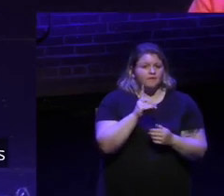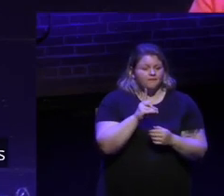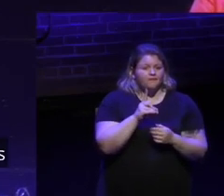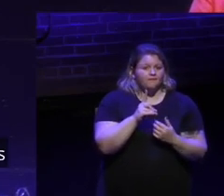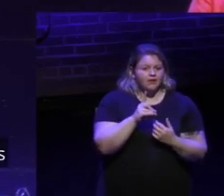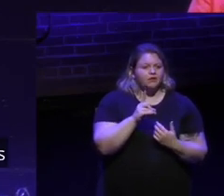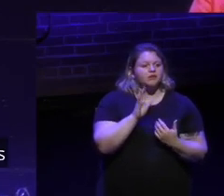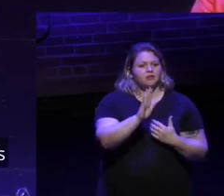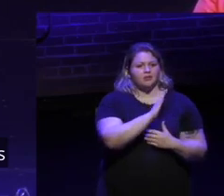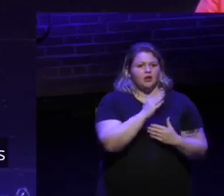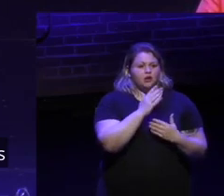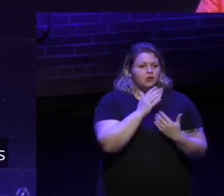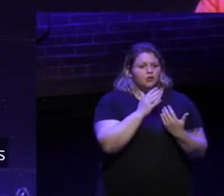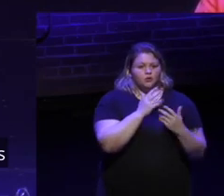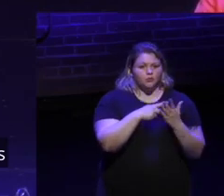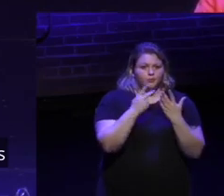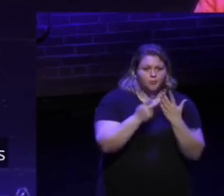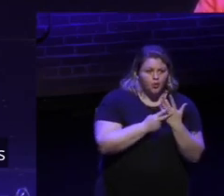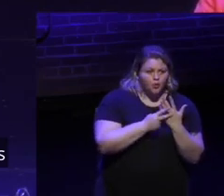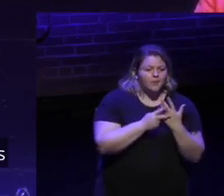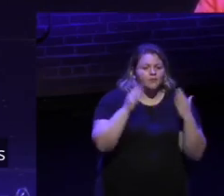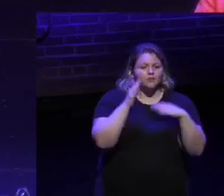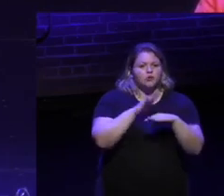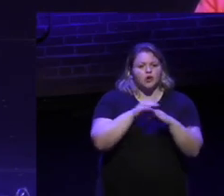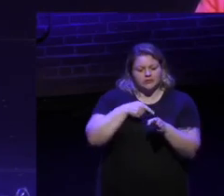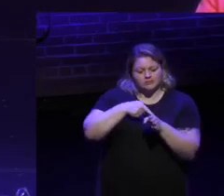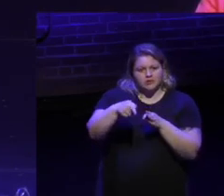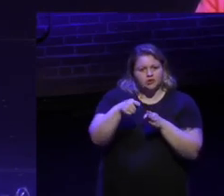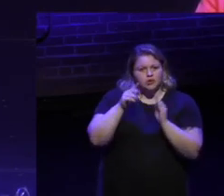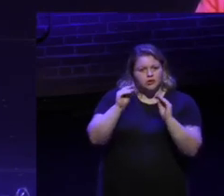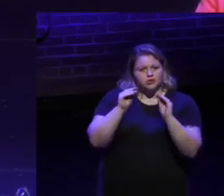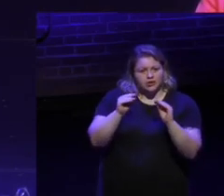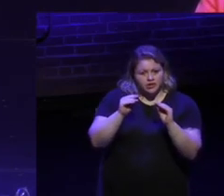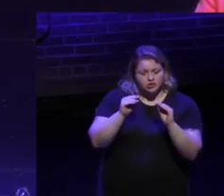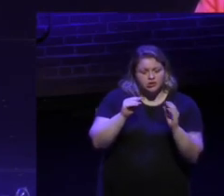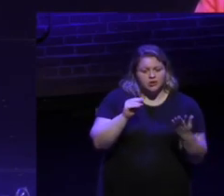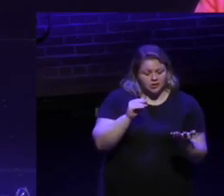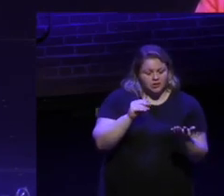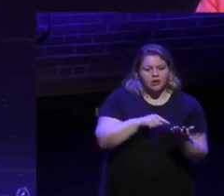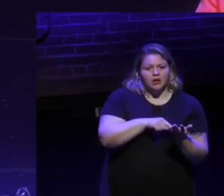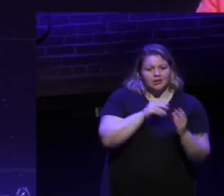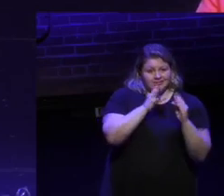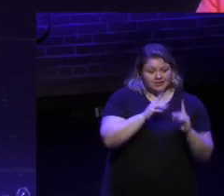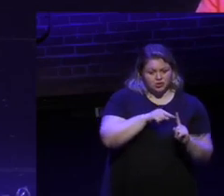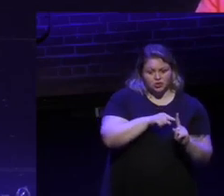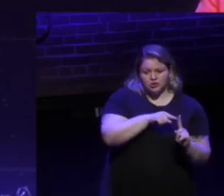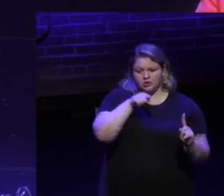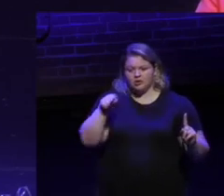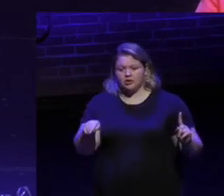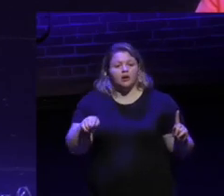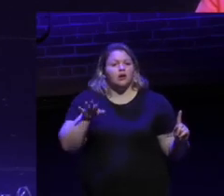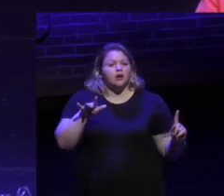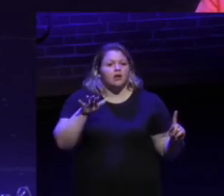that has gotten special education teachers at our Springfield Public Schools trained in music education and